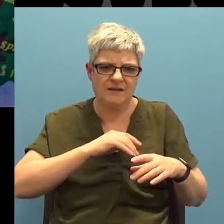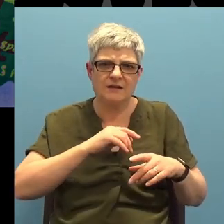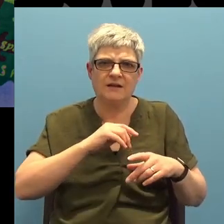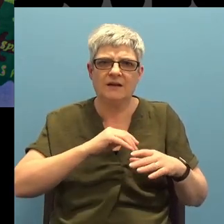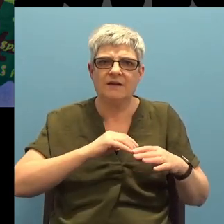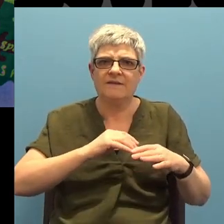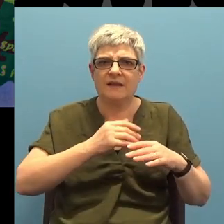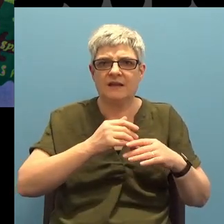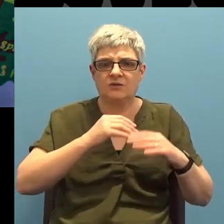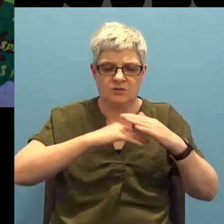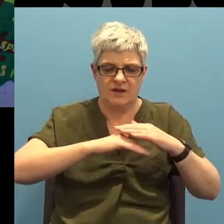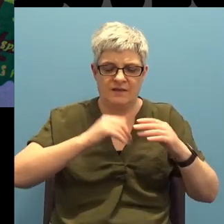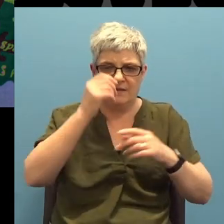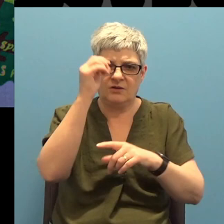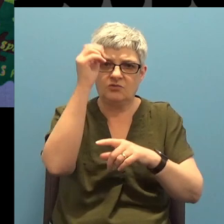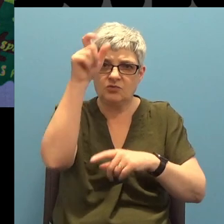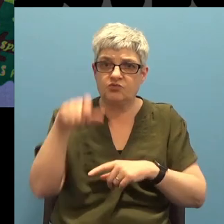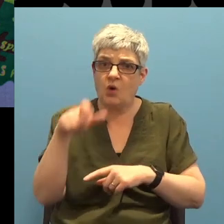the cross.